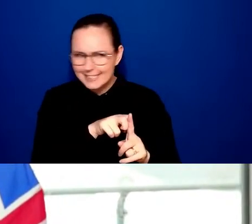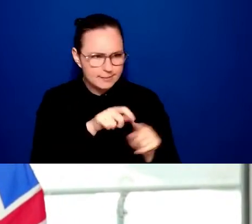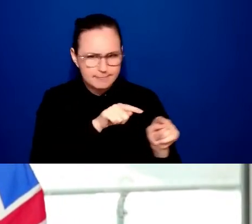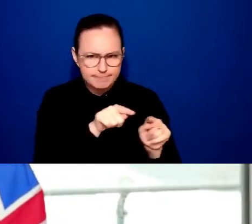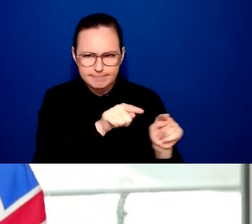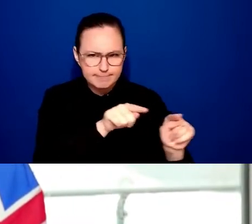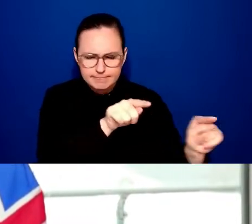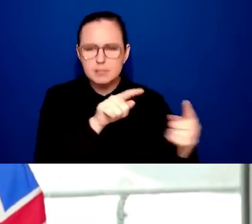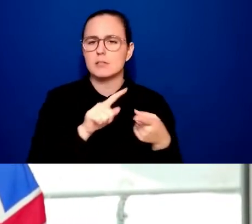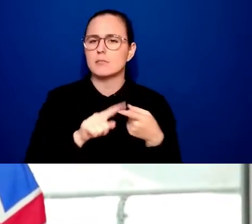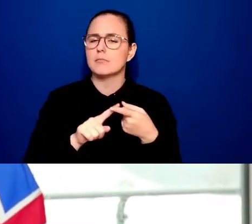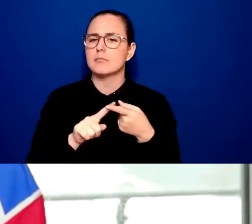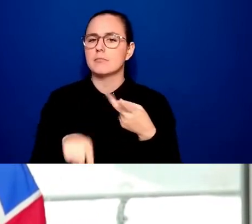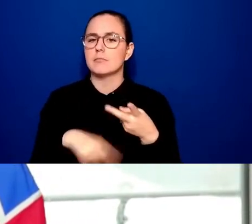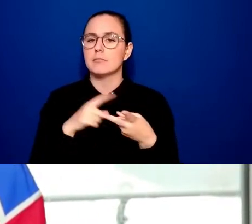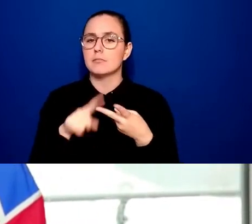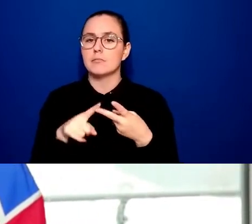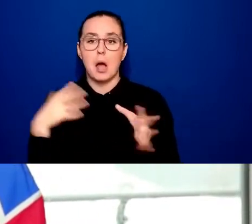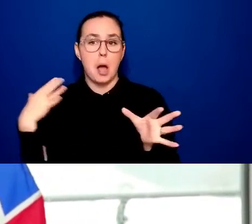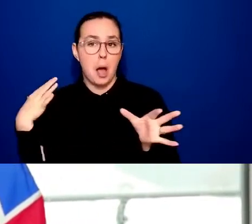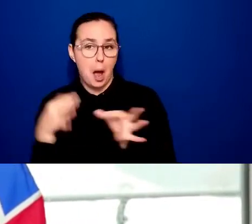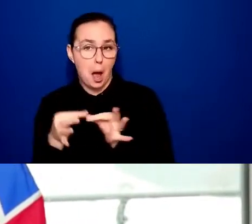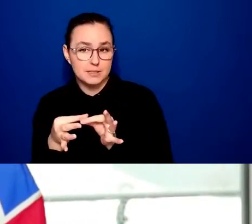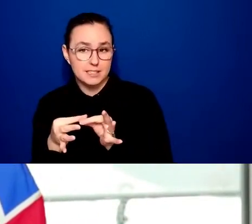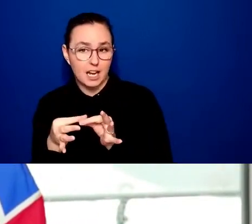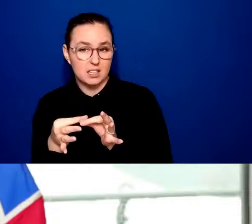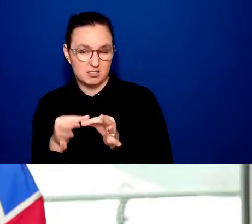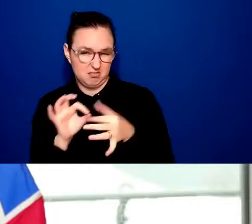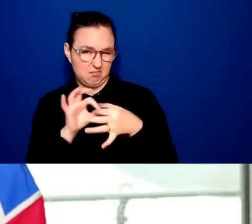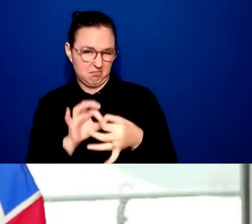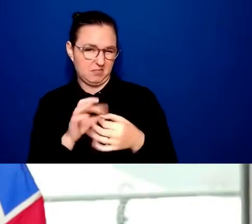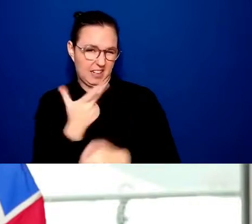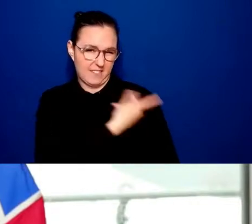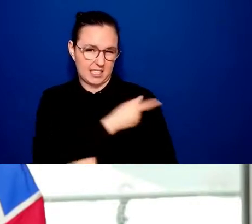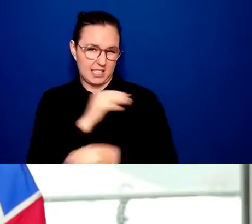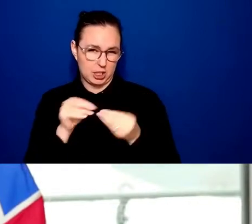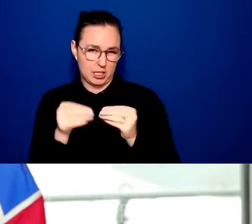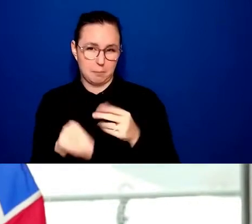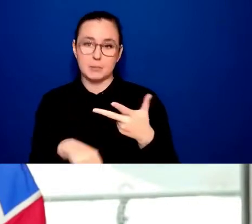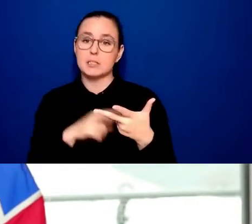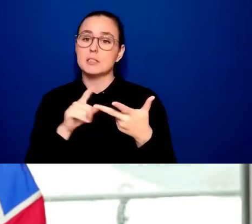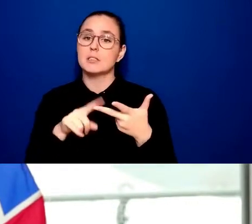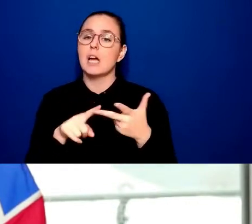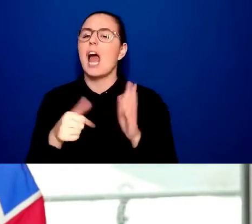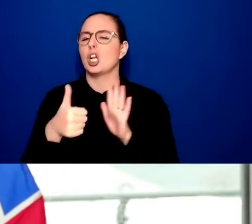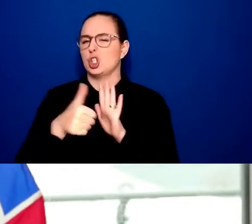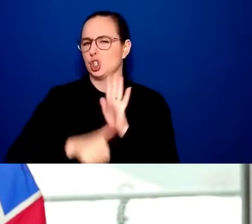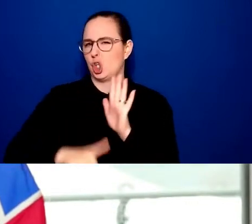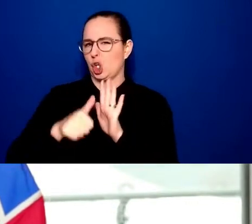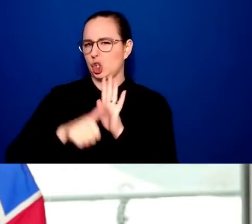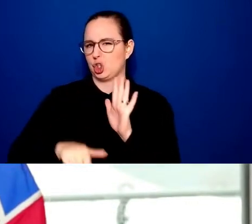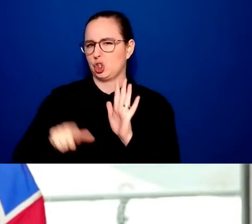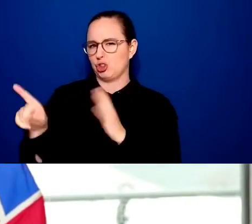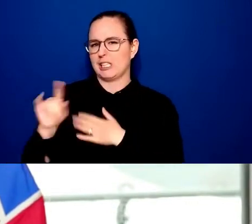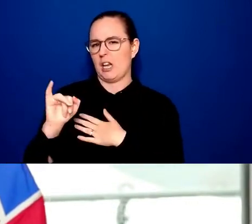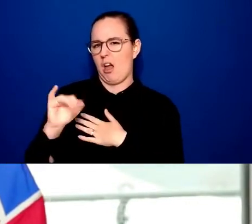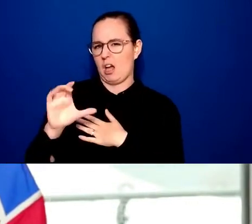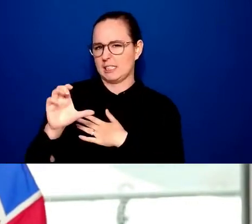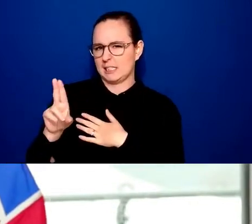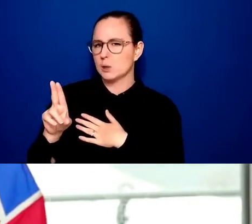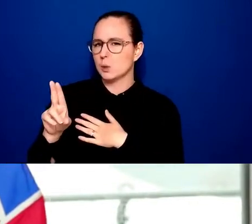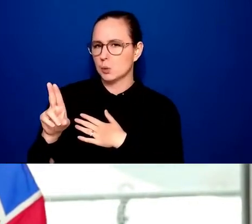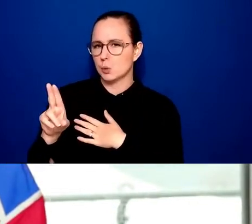British Columbia, updates on vaccinations, and updates in a third category, which is surgery, ICU capacity, and overall capacity